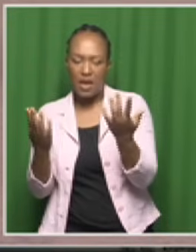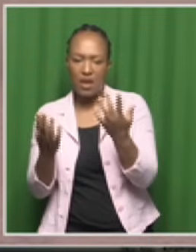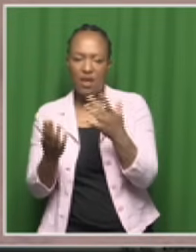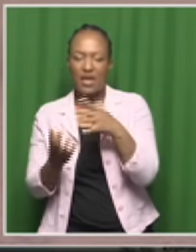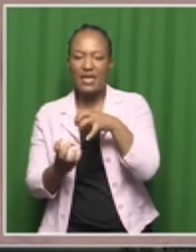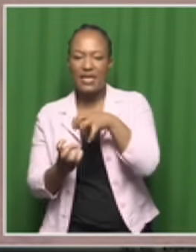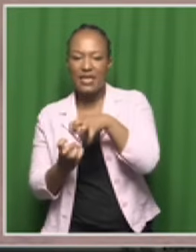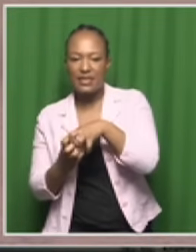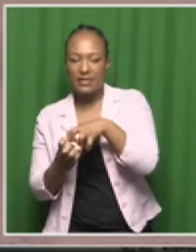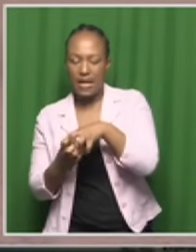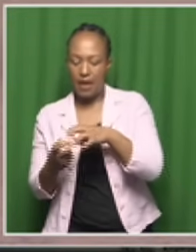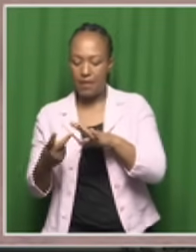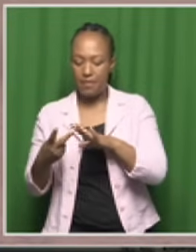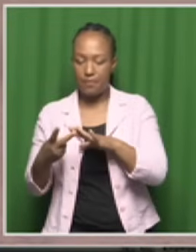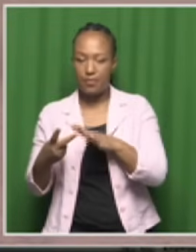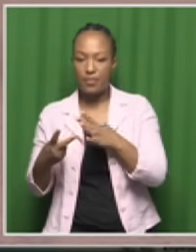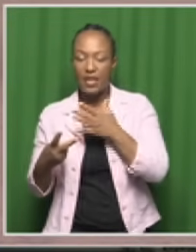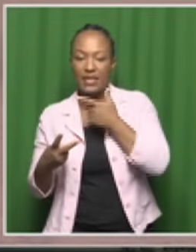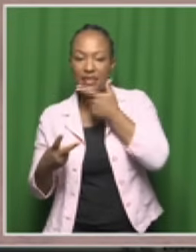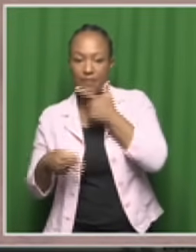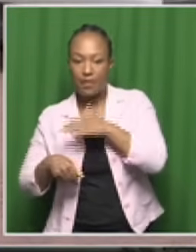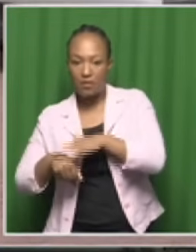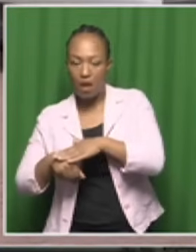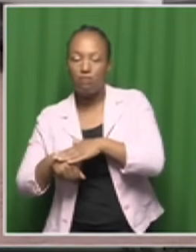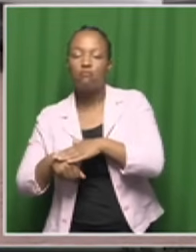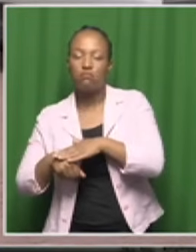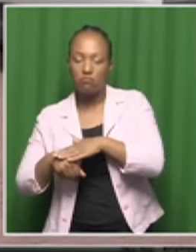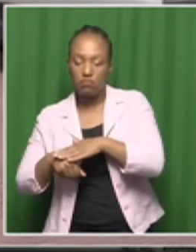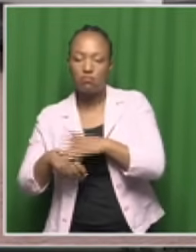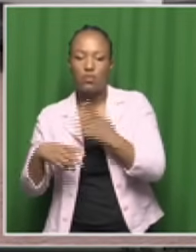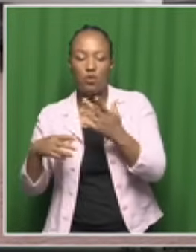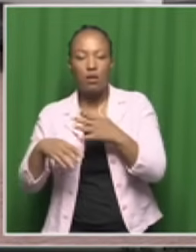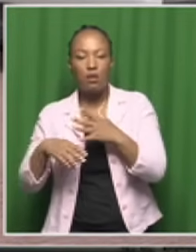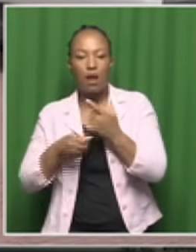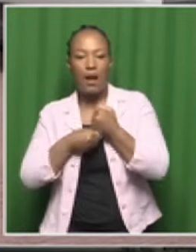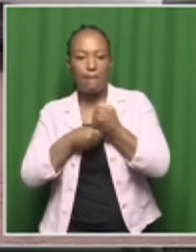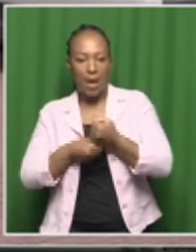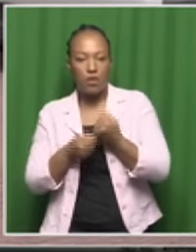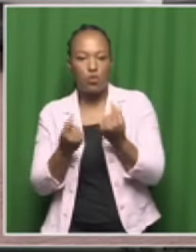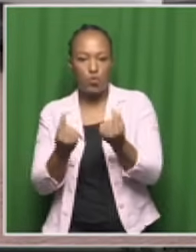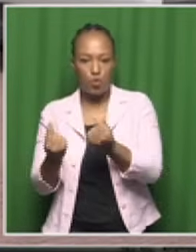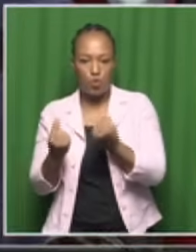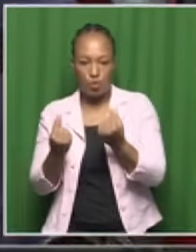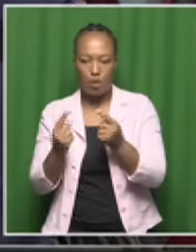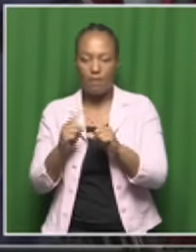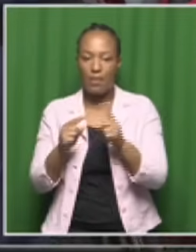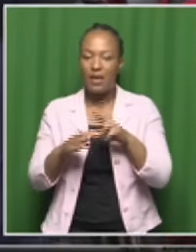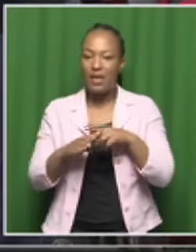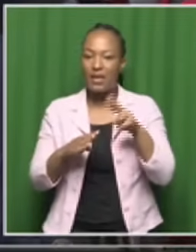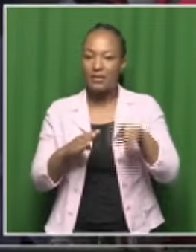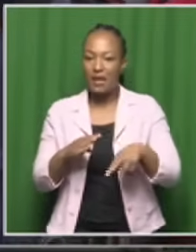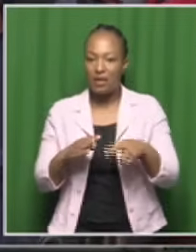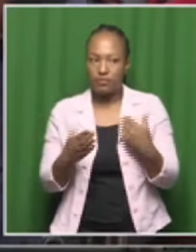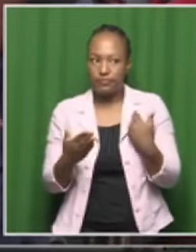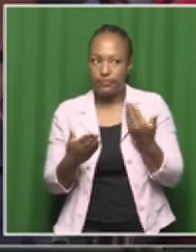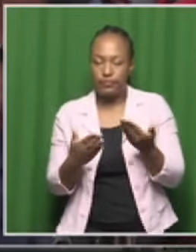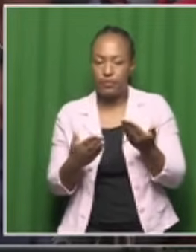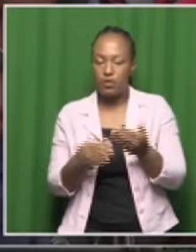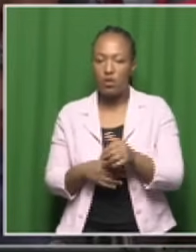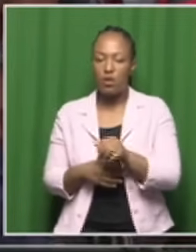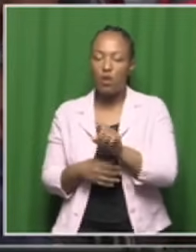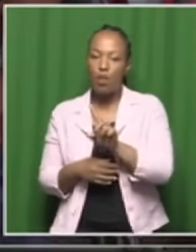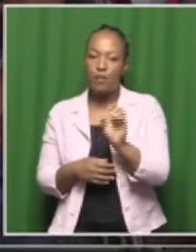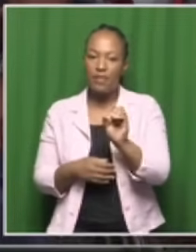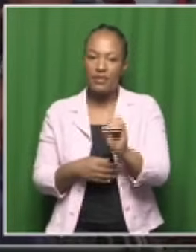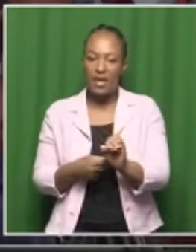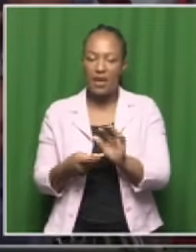around the festive season, and unfortunately, it has not yielded the results that we would like to see. A 1%, 2%